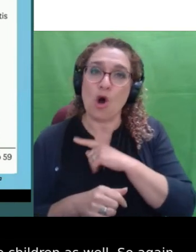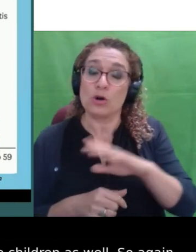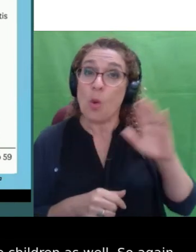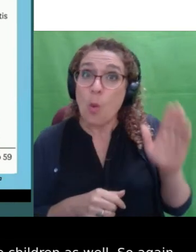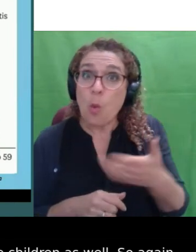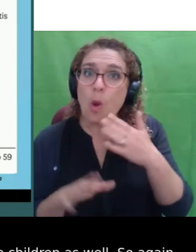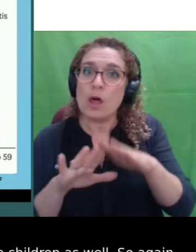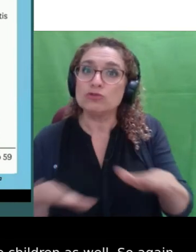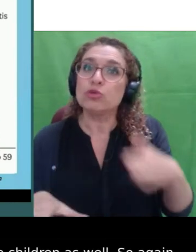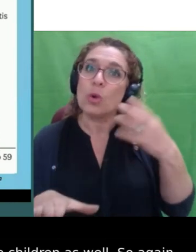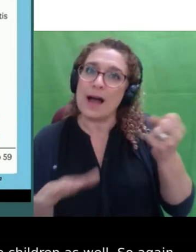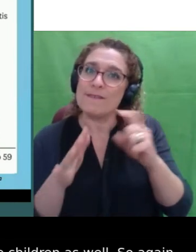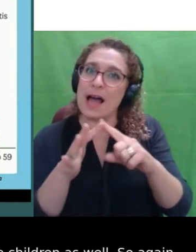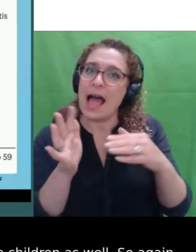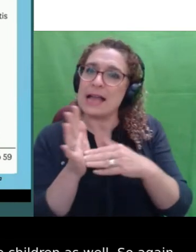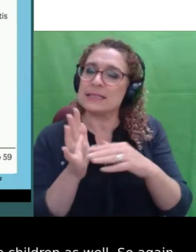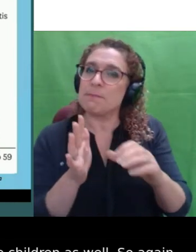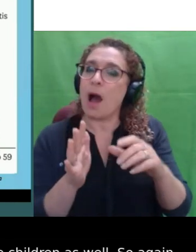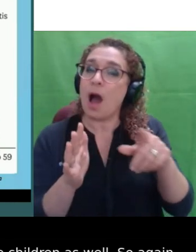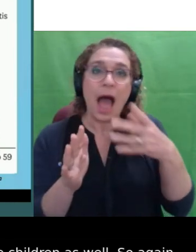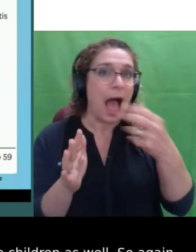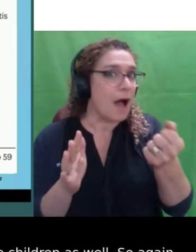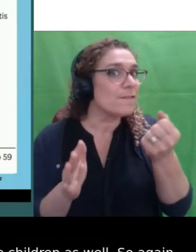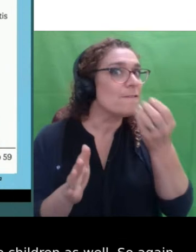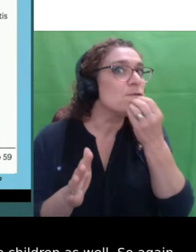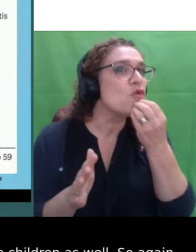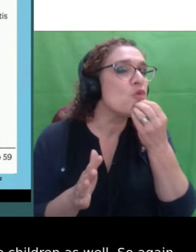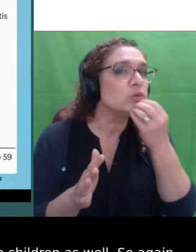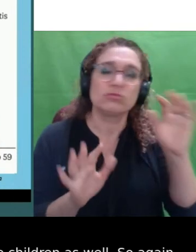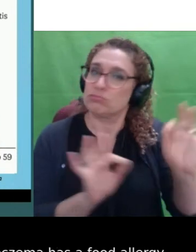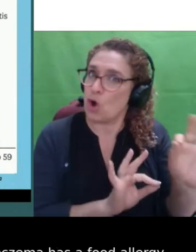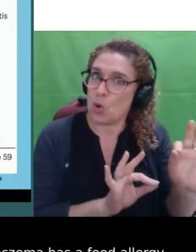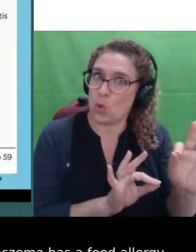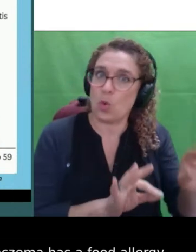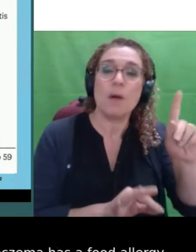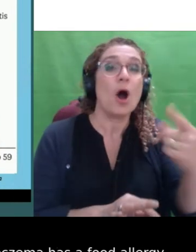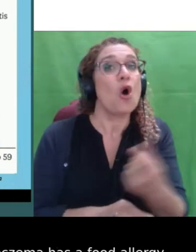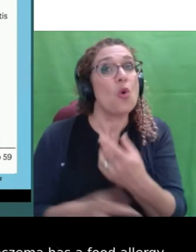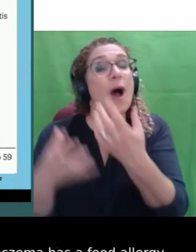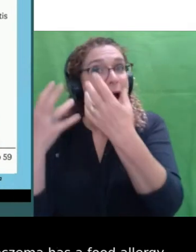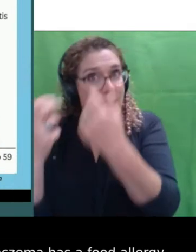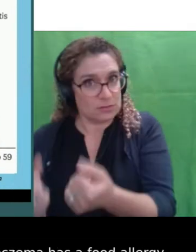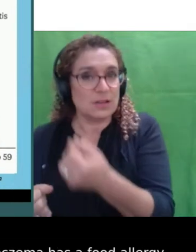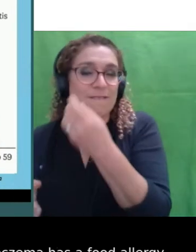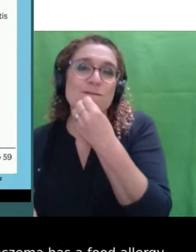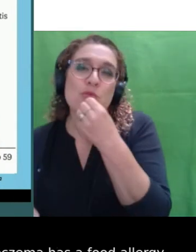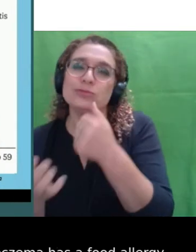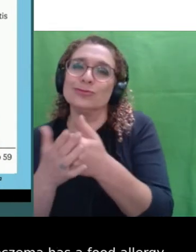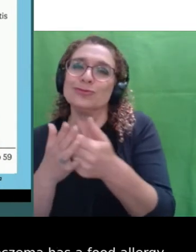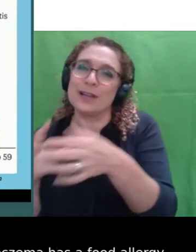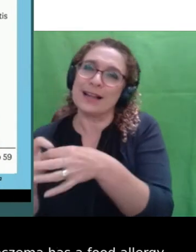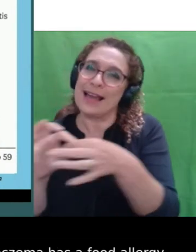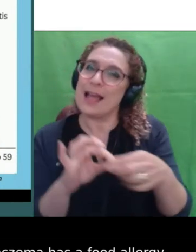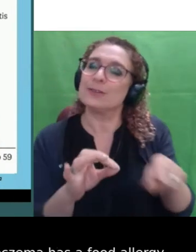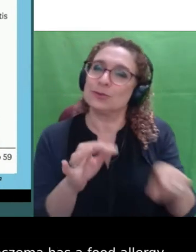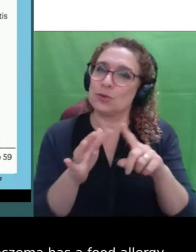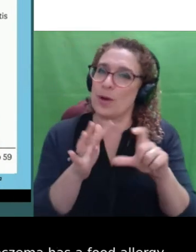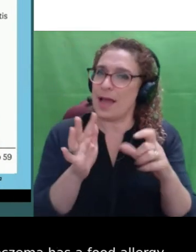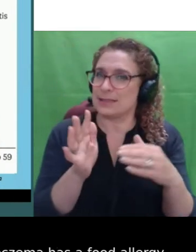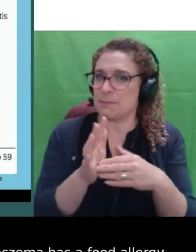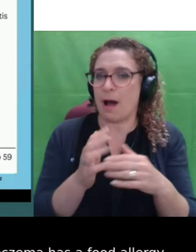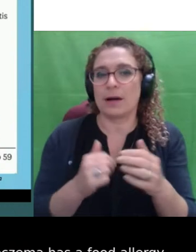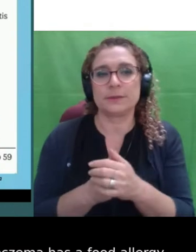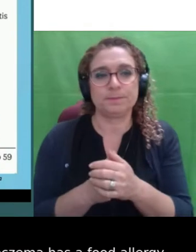a food allergy but food allergies connected to eczema more of that later asthma tends to be next in the march with